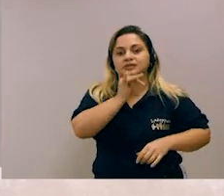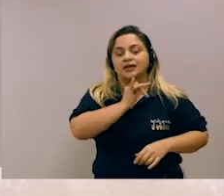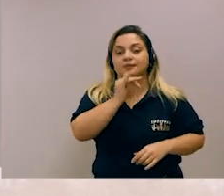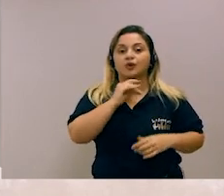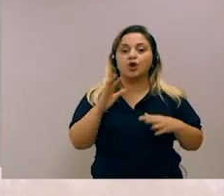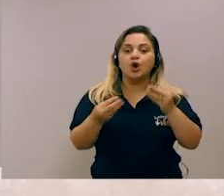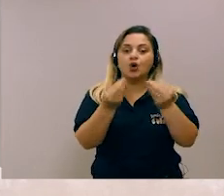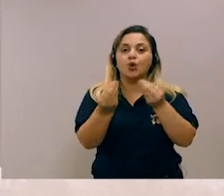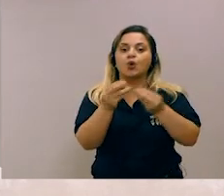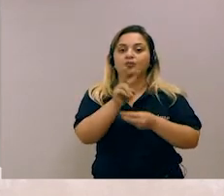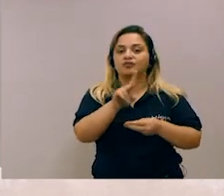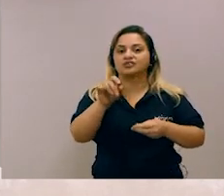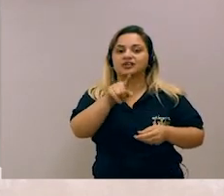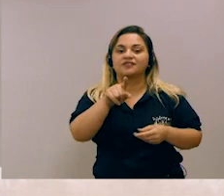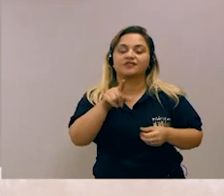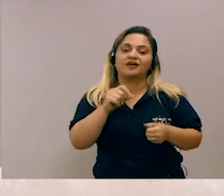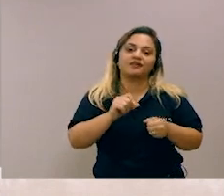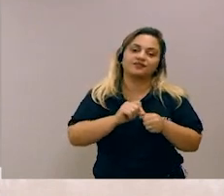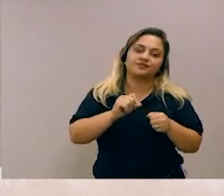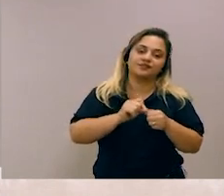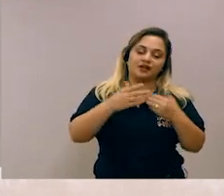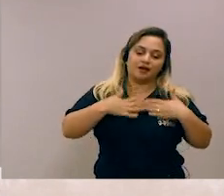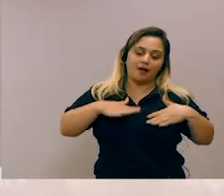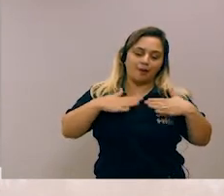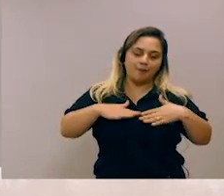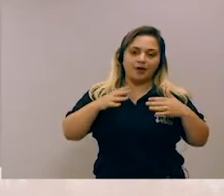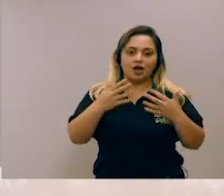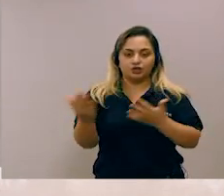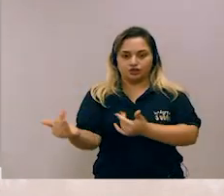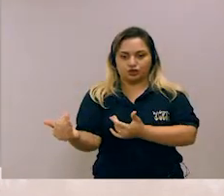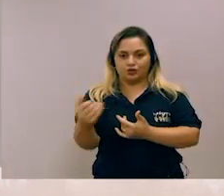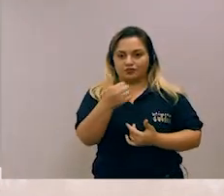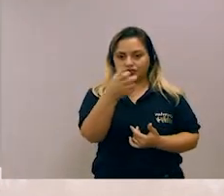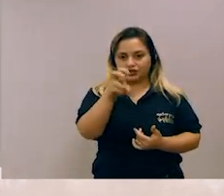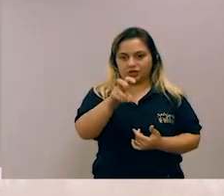them cellular phone with our platform.